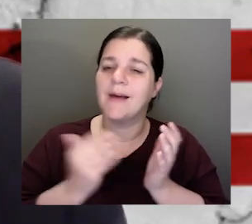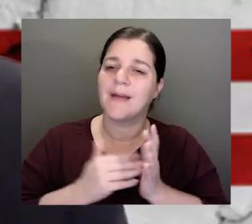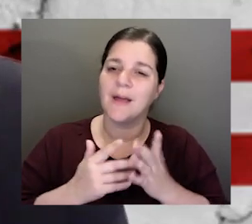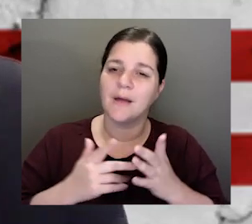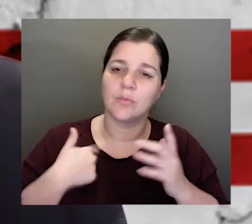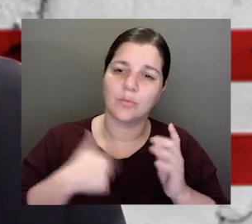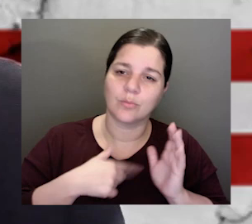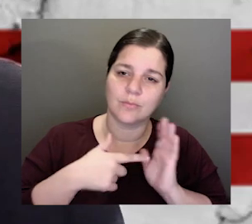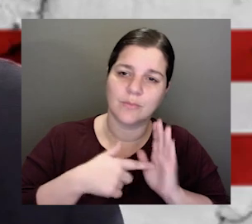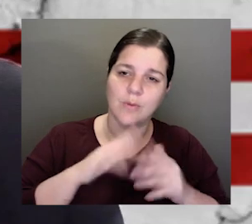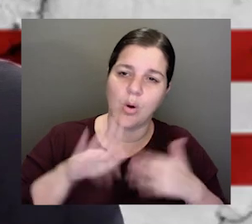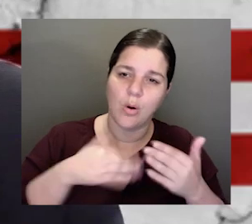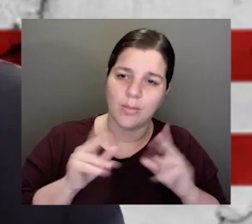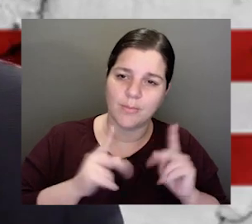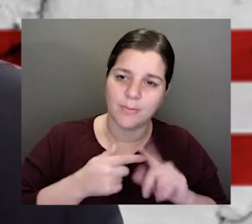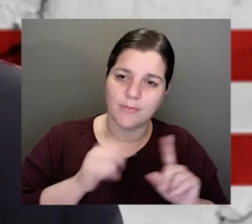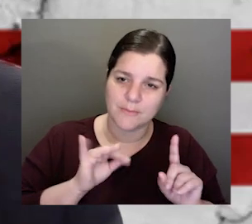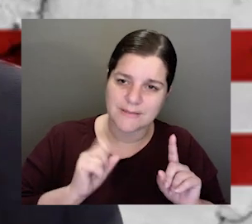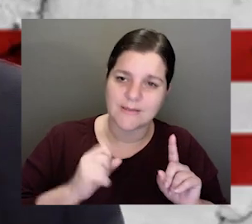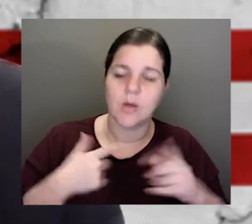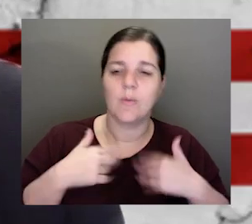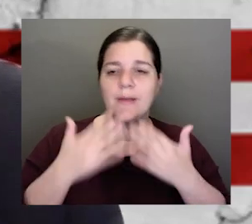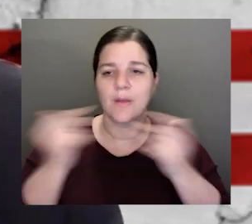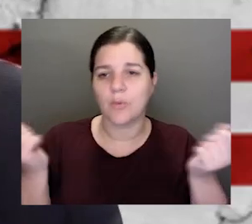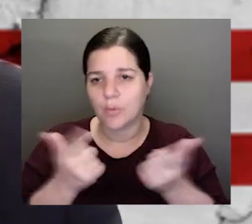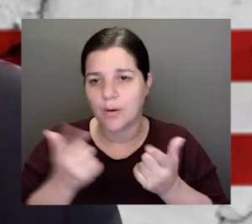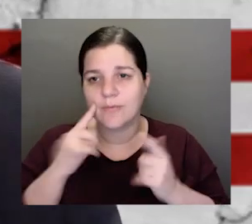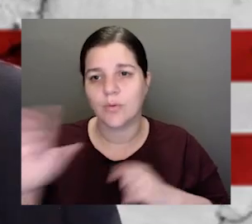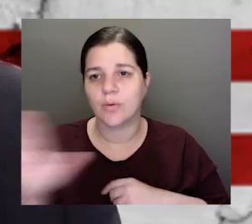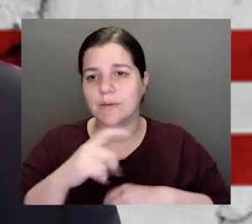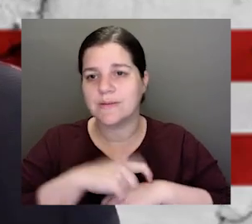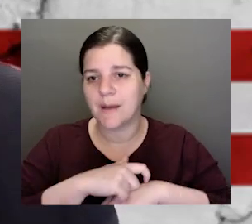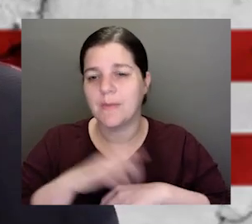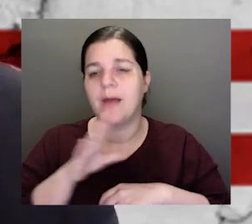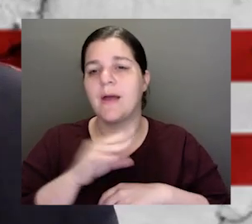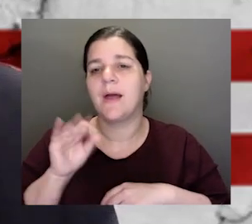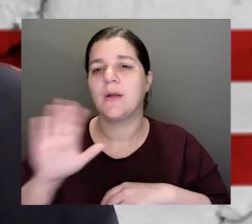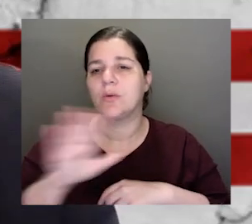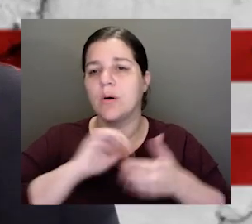thank each and every one of you for your time and, equally important, your partnership